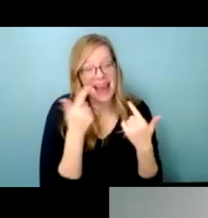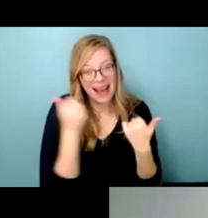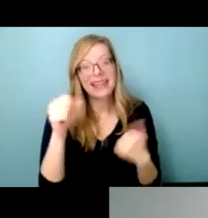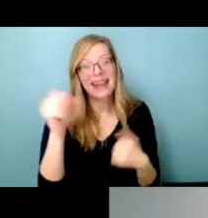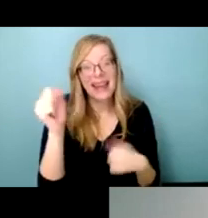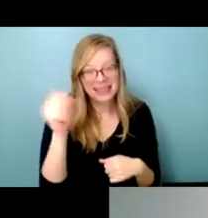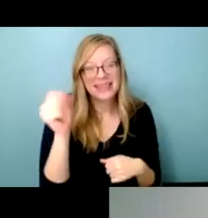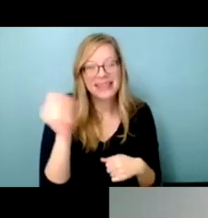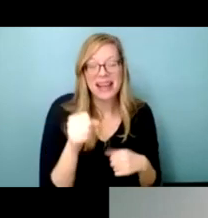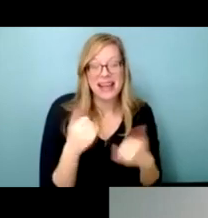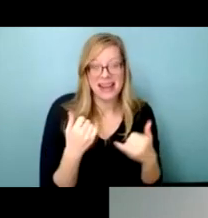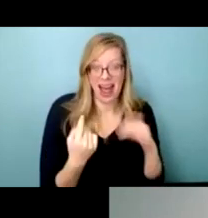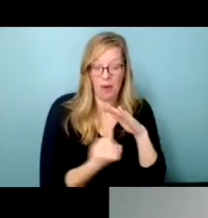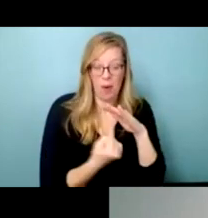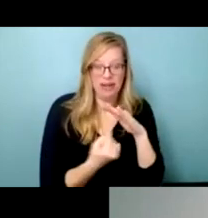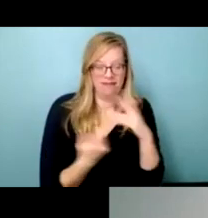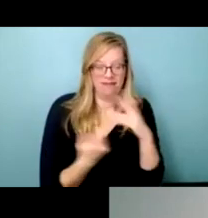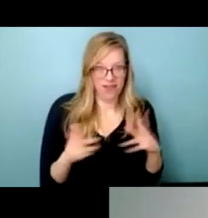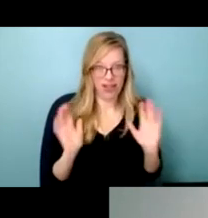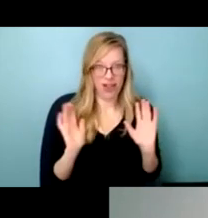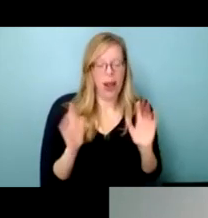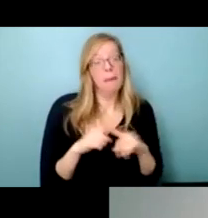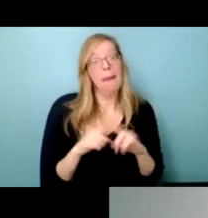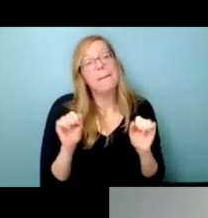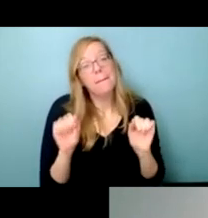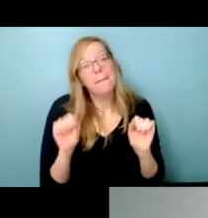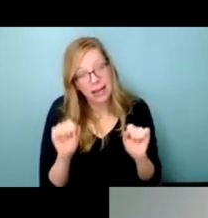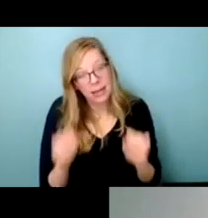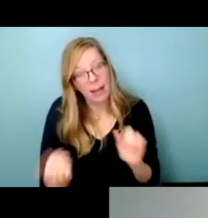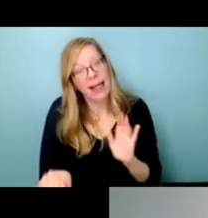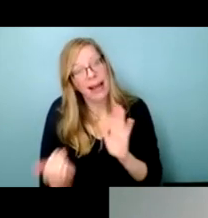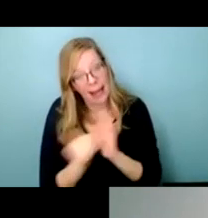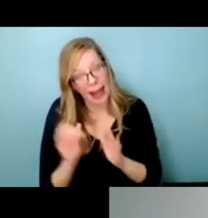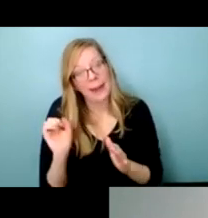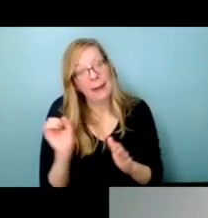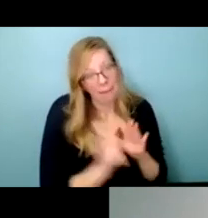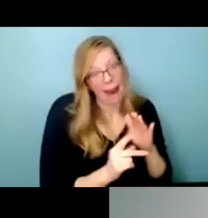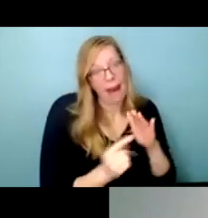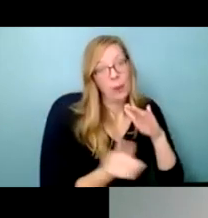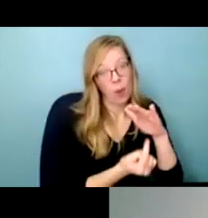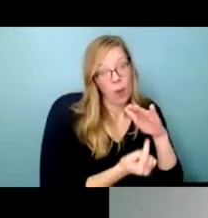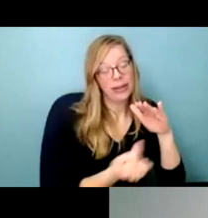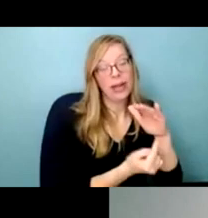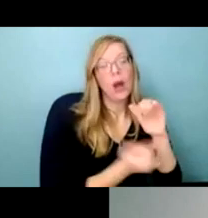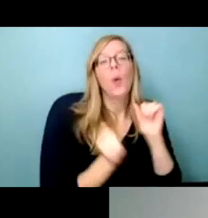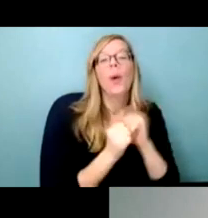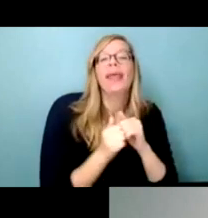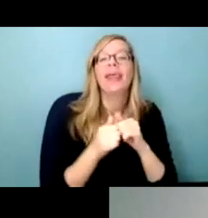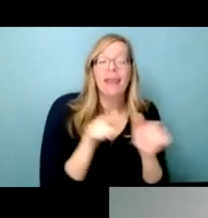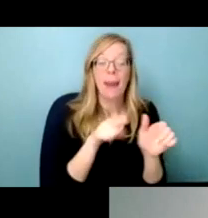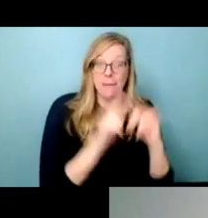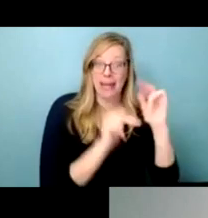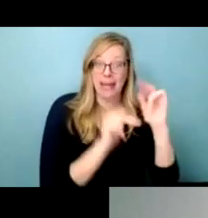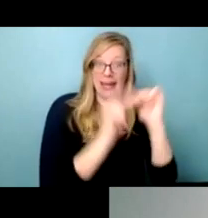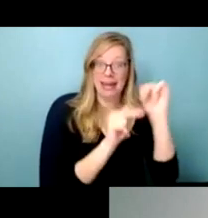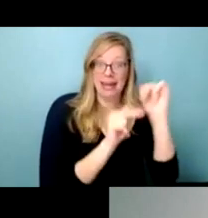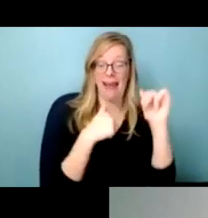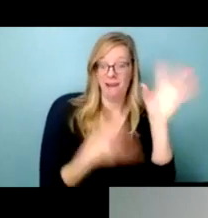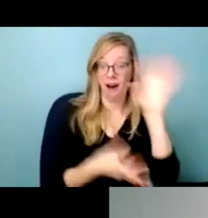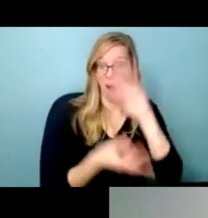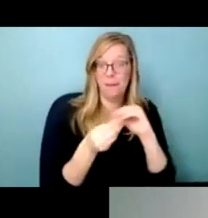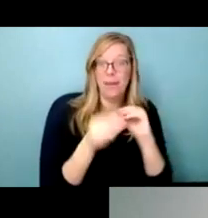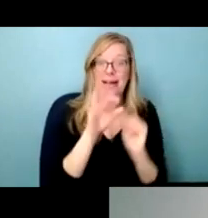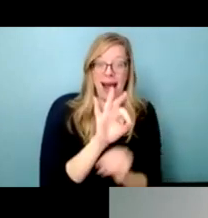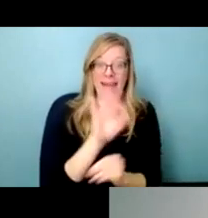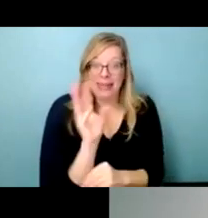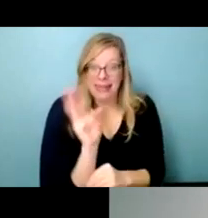I'm on a quarantine, but there's always a risk that I'll need to quarantine again, obviously, with 96 people in the building. We're doing